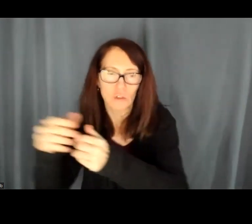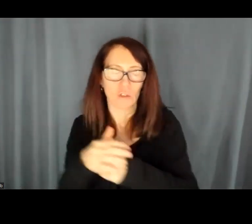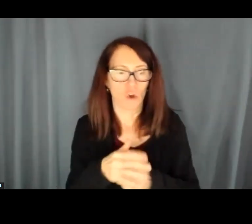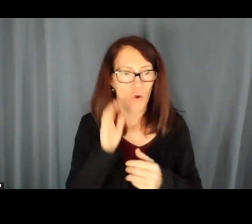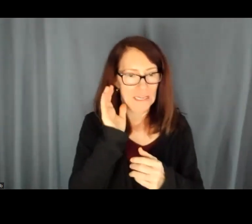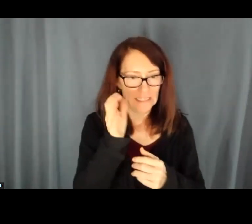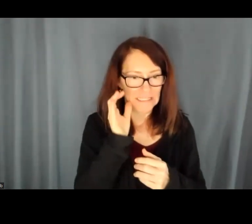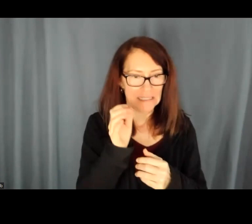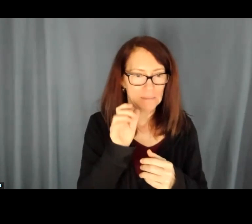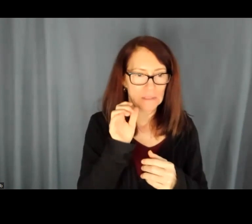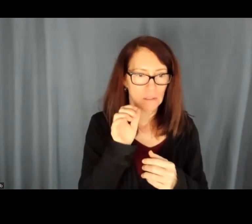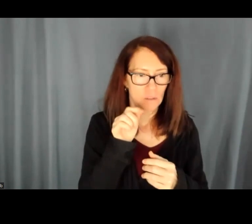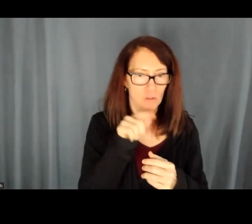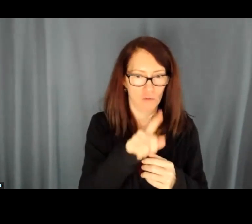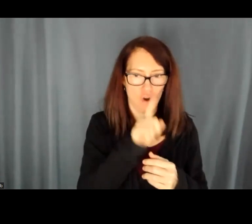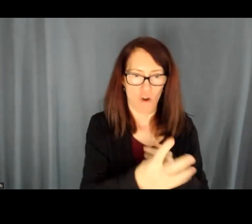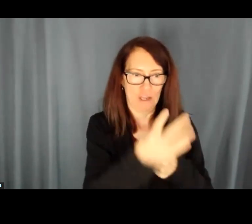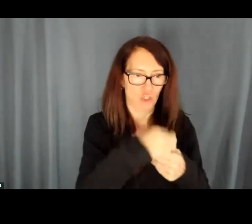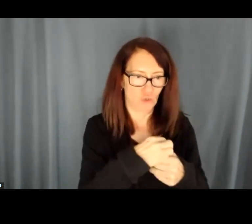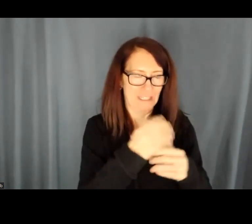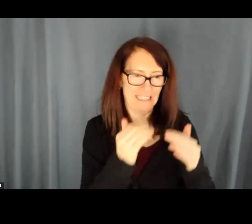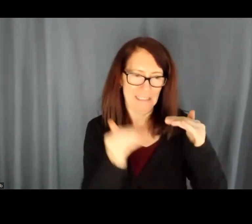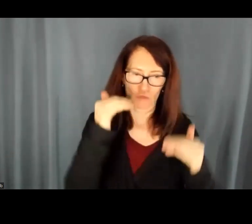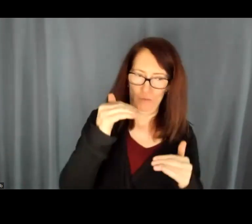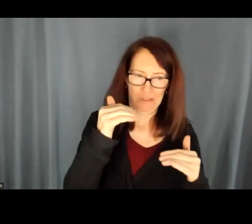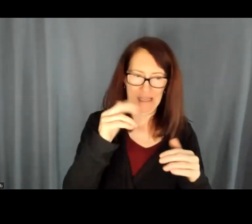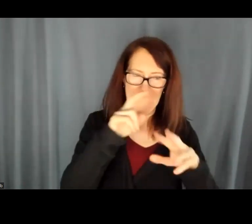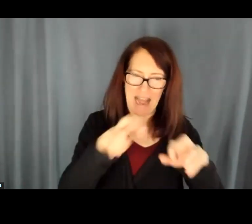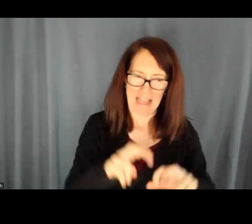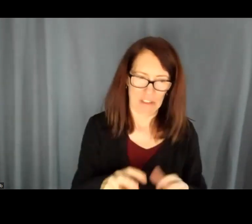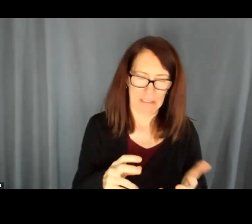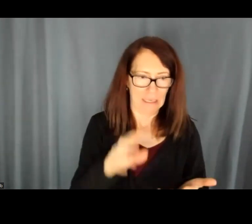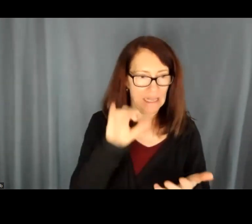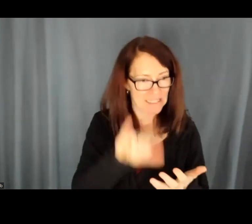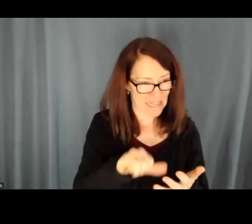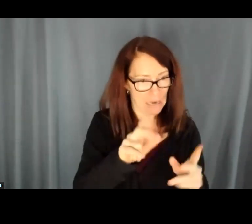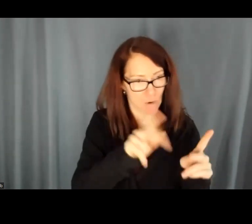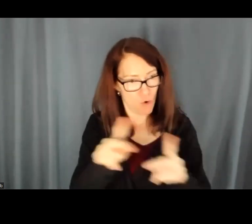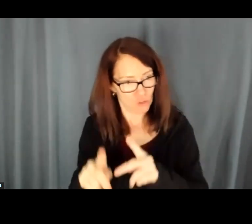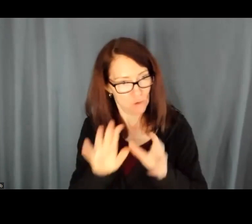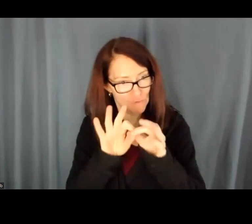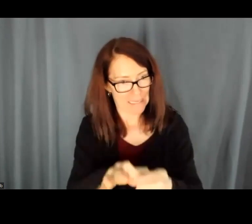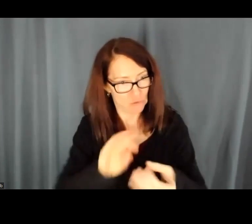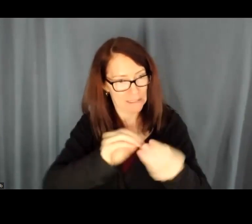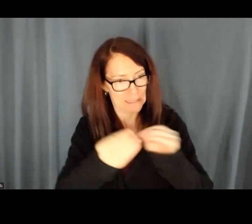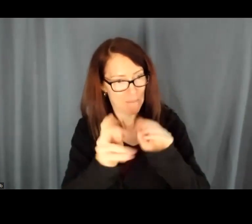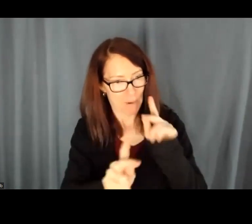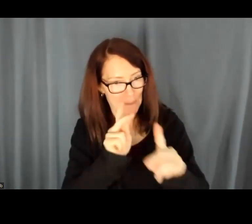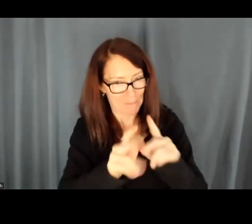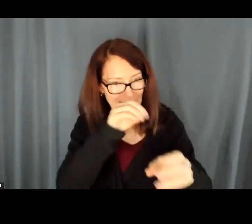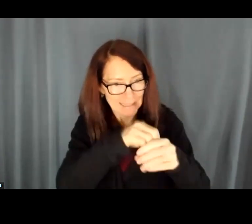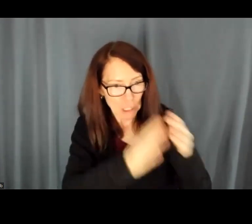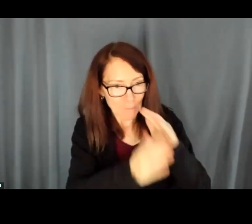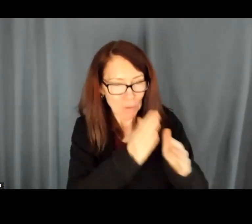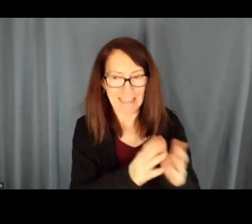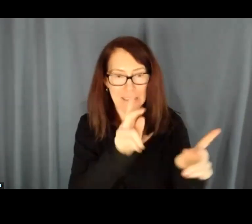a disproportionate type of analysis. Like, is it proportional to the number of people or the